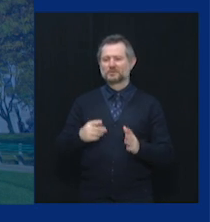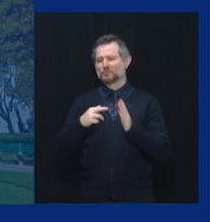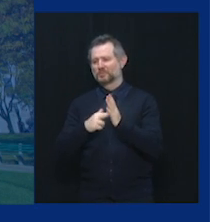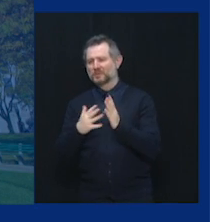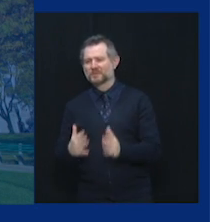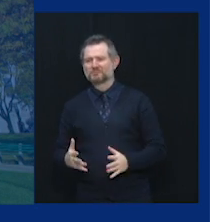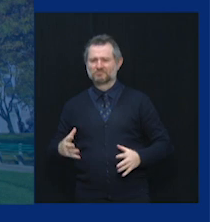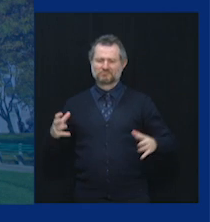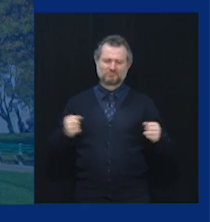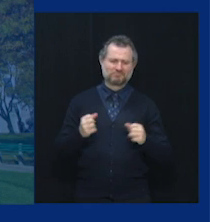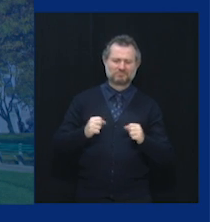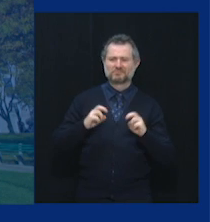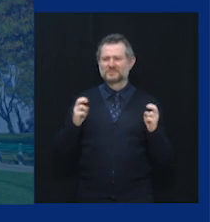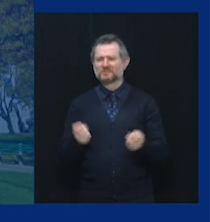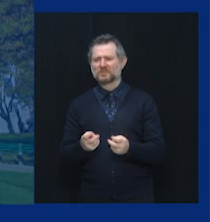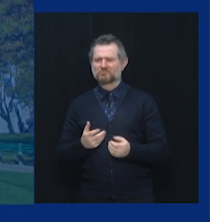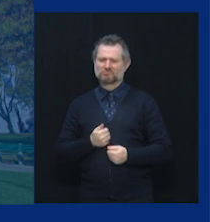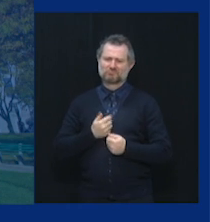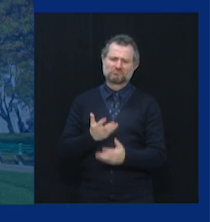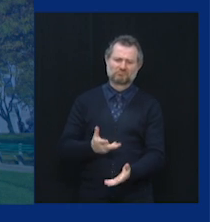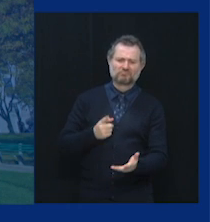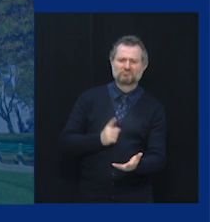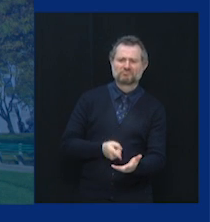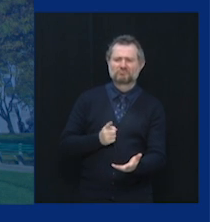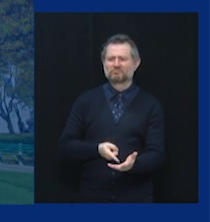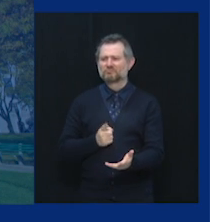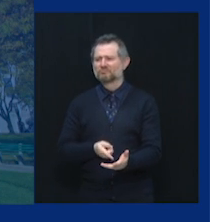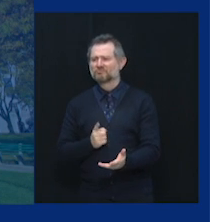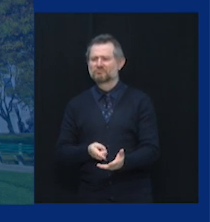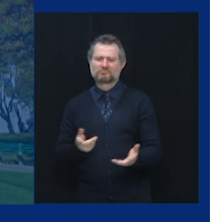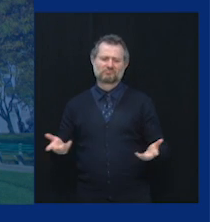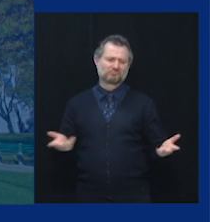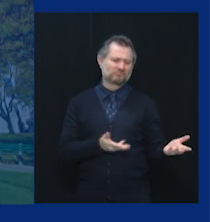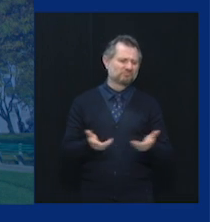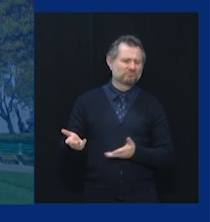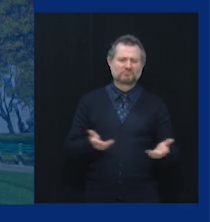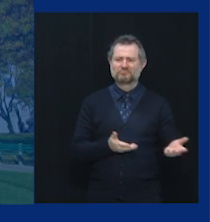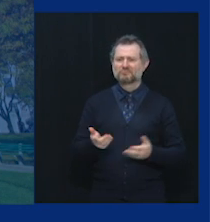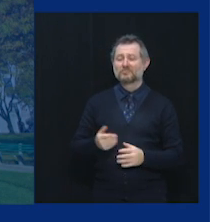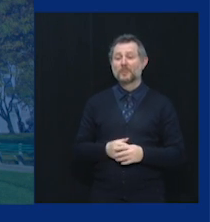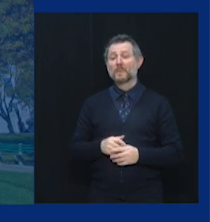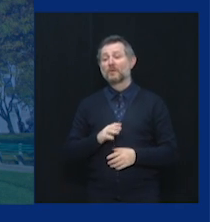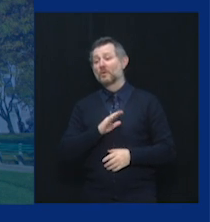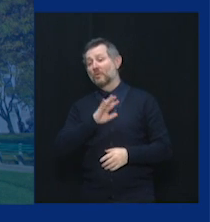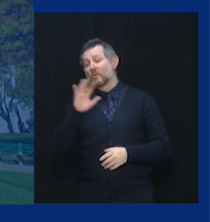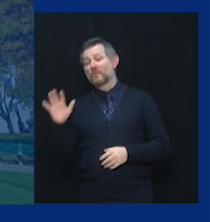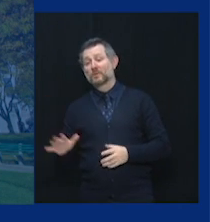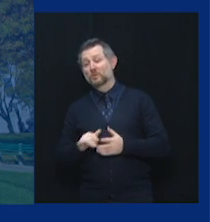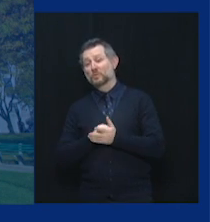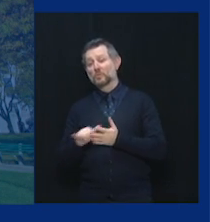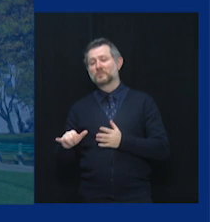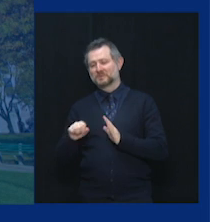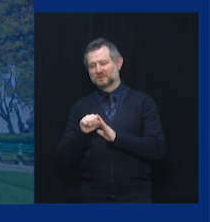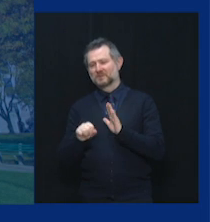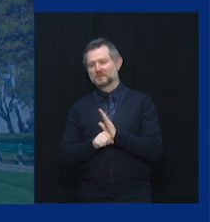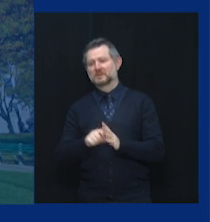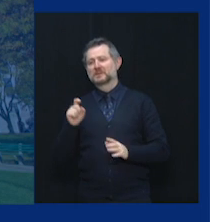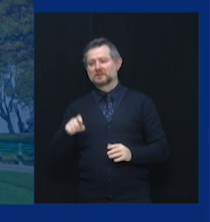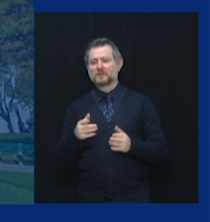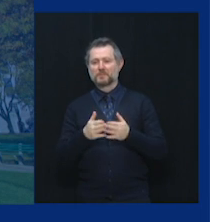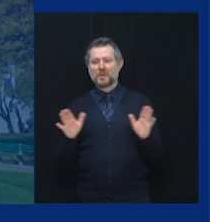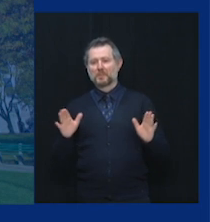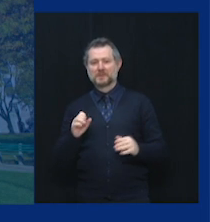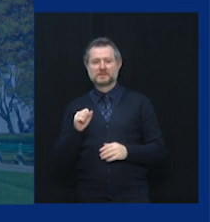through the issues. Everyone in the state needs public safety. The police serve